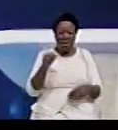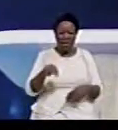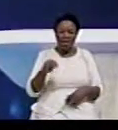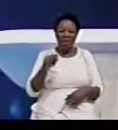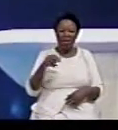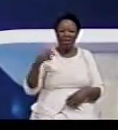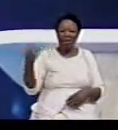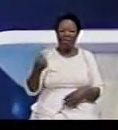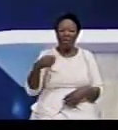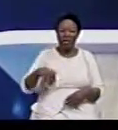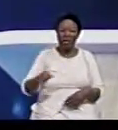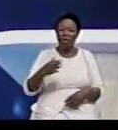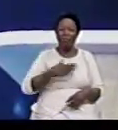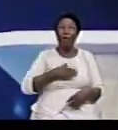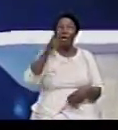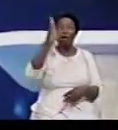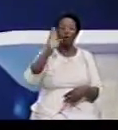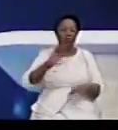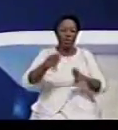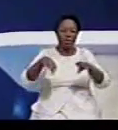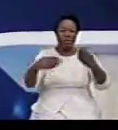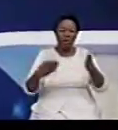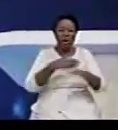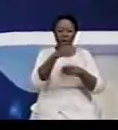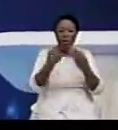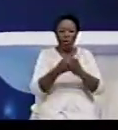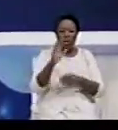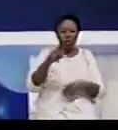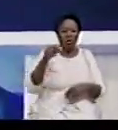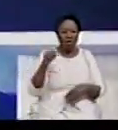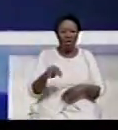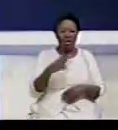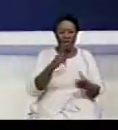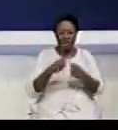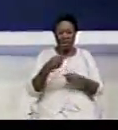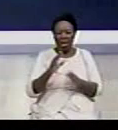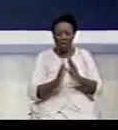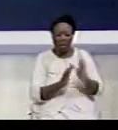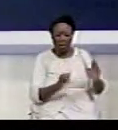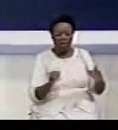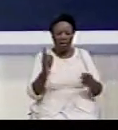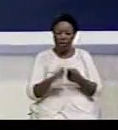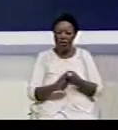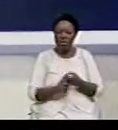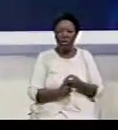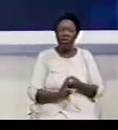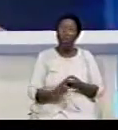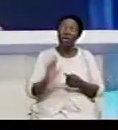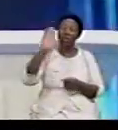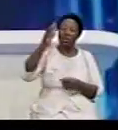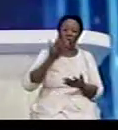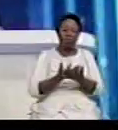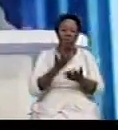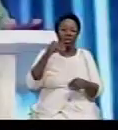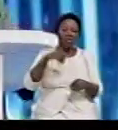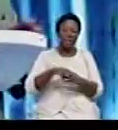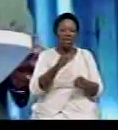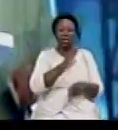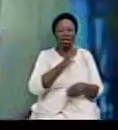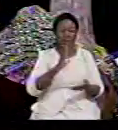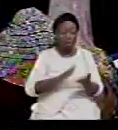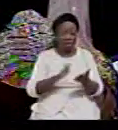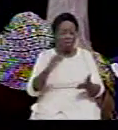shall supply all your need, then it says, according to his riches in glory